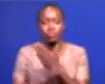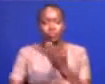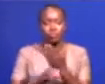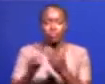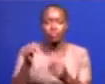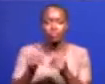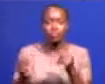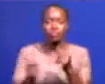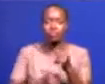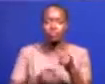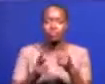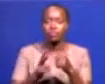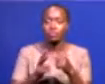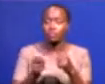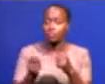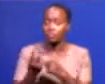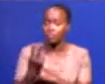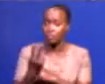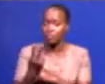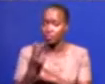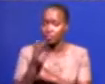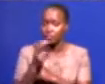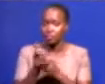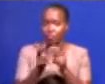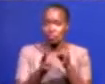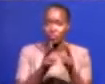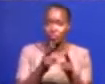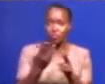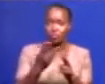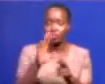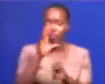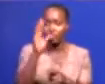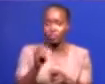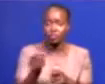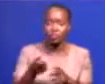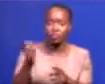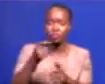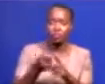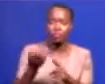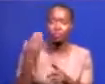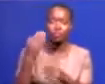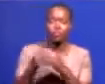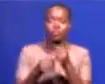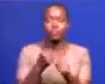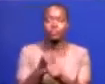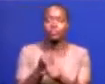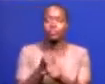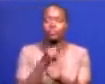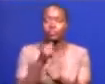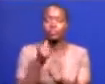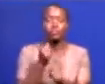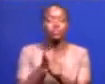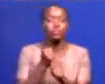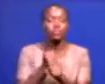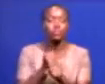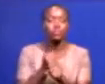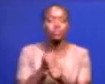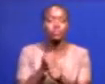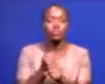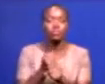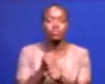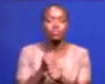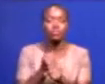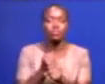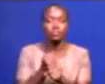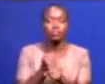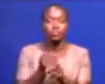2022. Despite the data pointing to a 4% increase from the previous year, non-performing mortgages in 2022